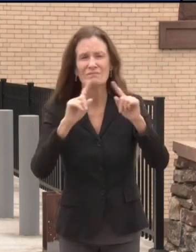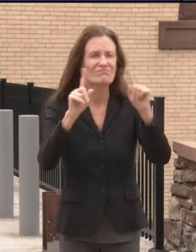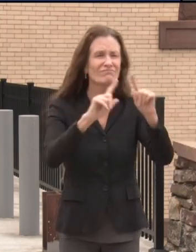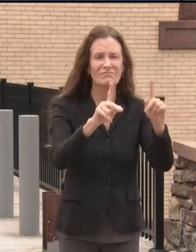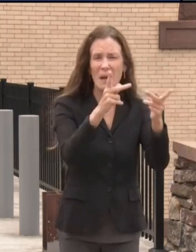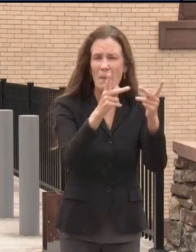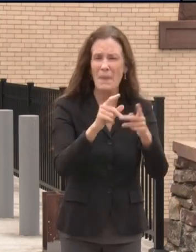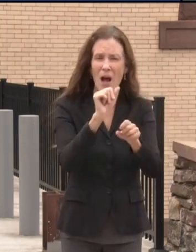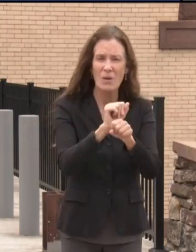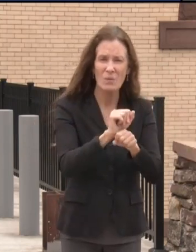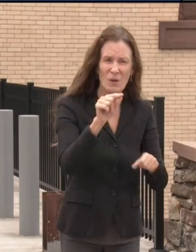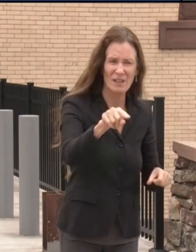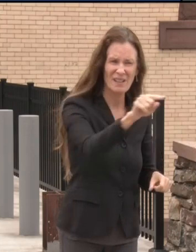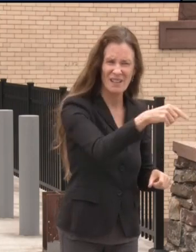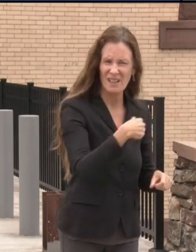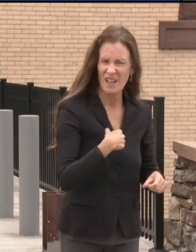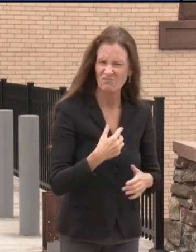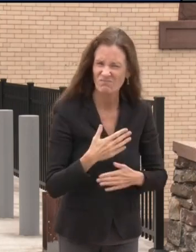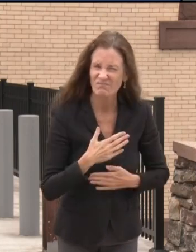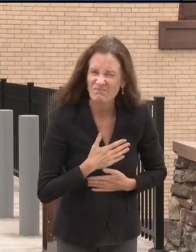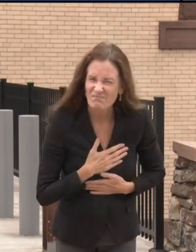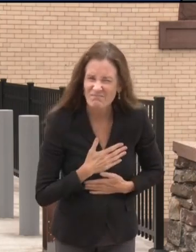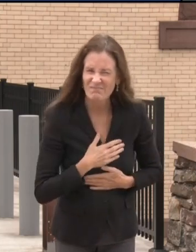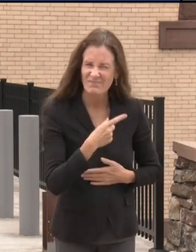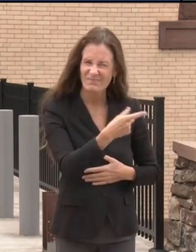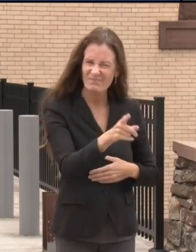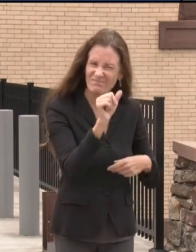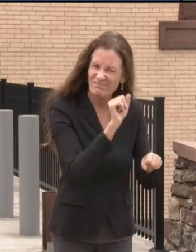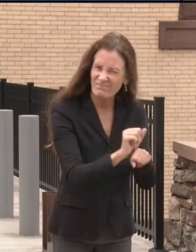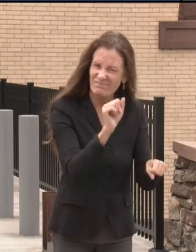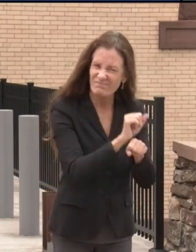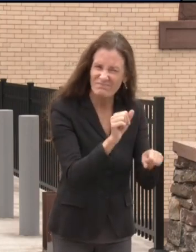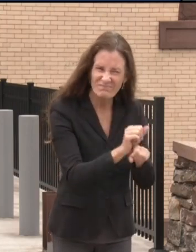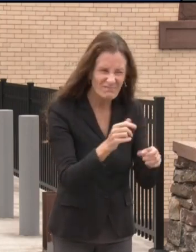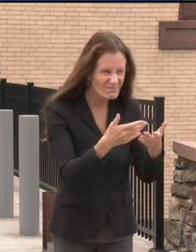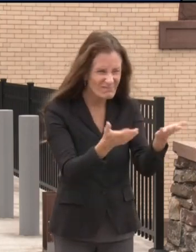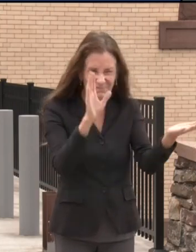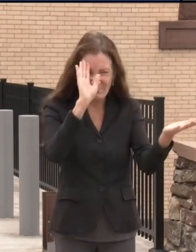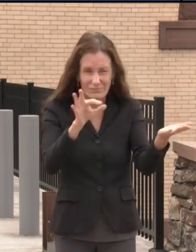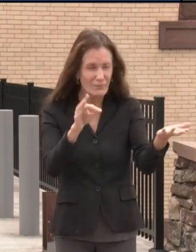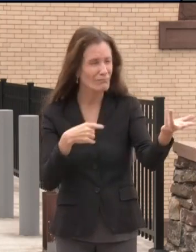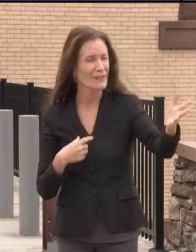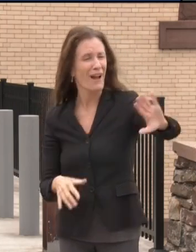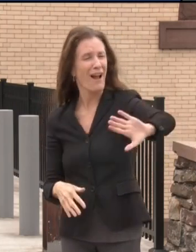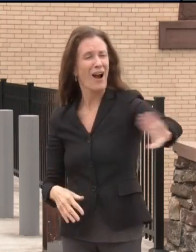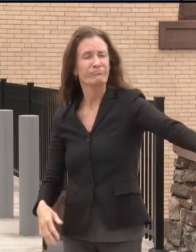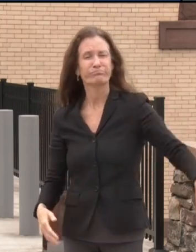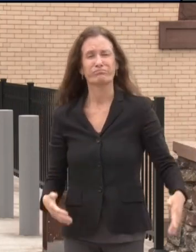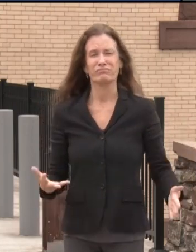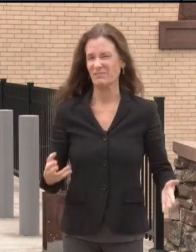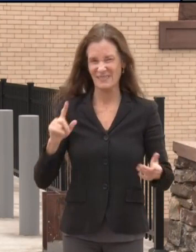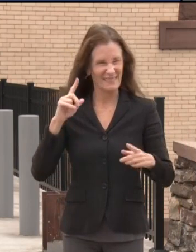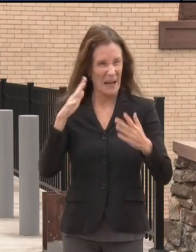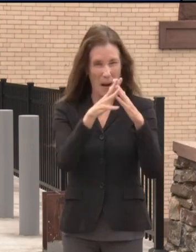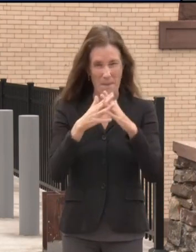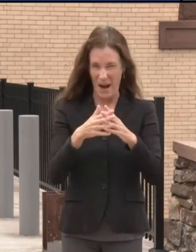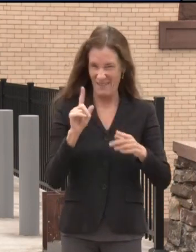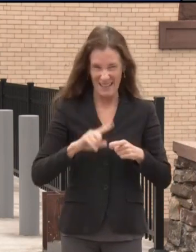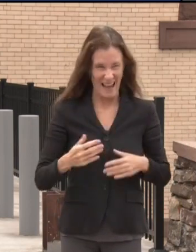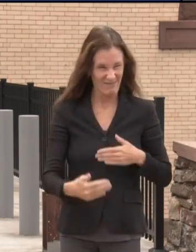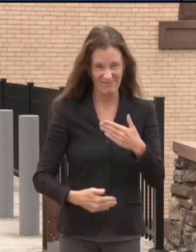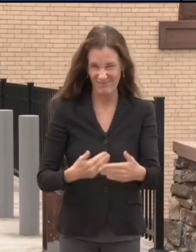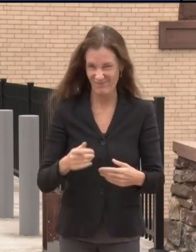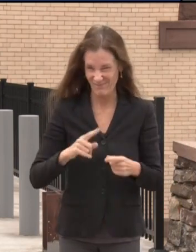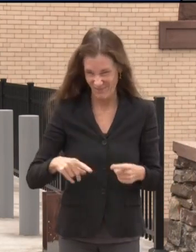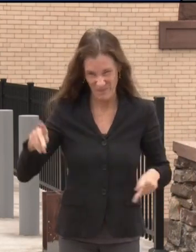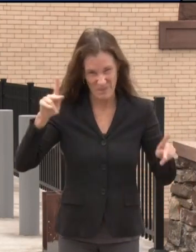these individuals who we could not do without any day and every day, but it